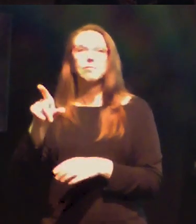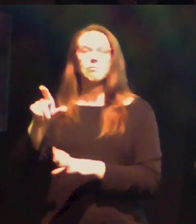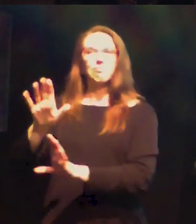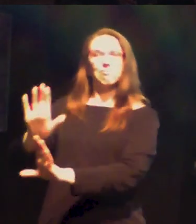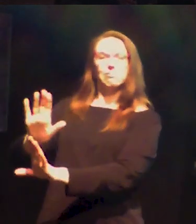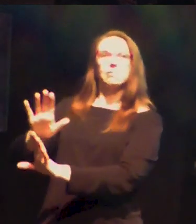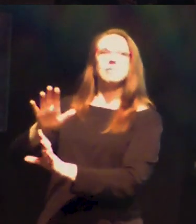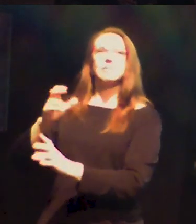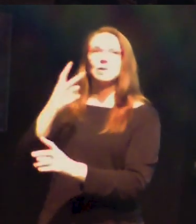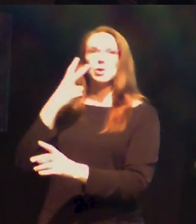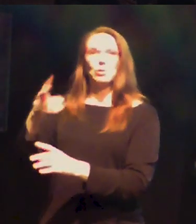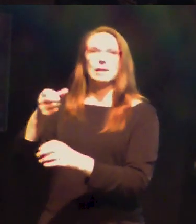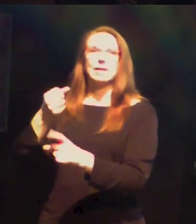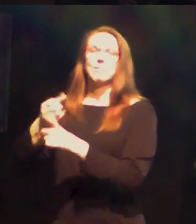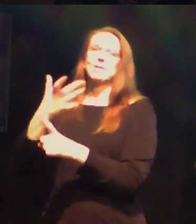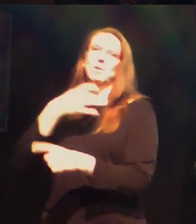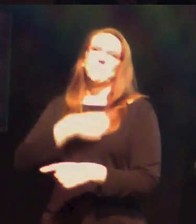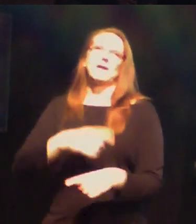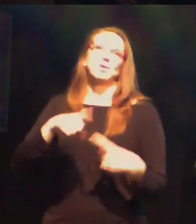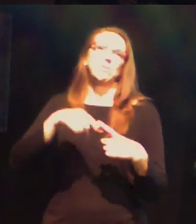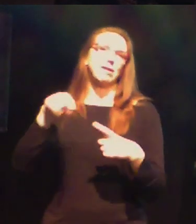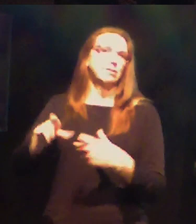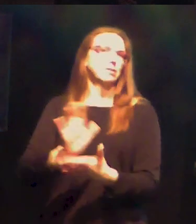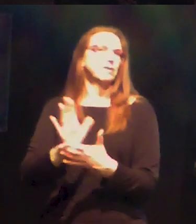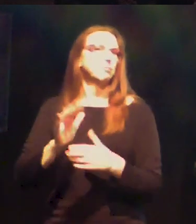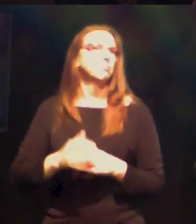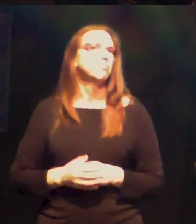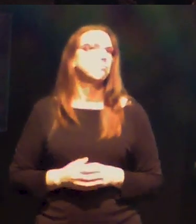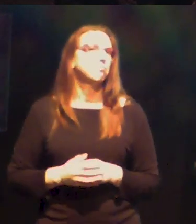see the impact. So that's why I'm so passionate about this film.